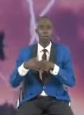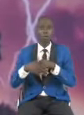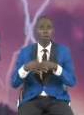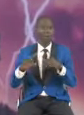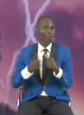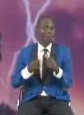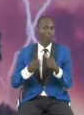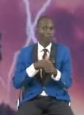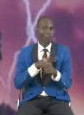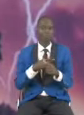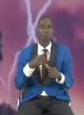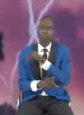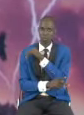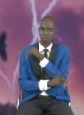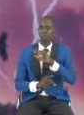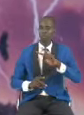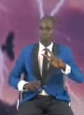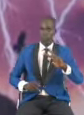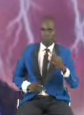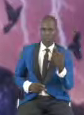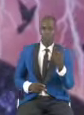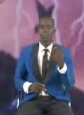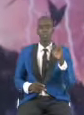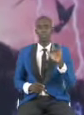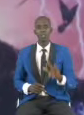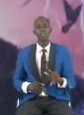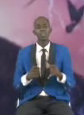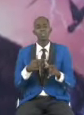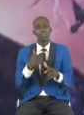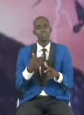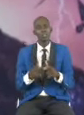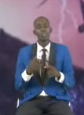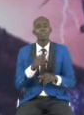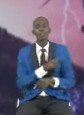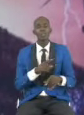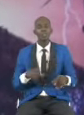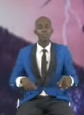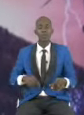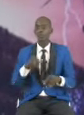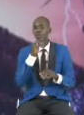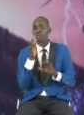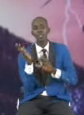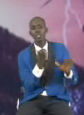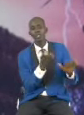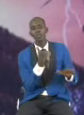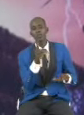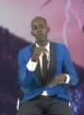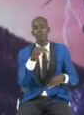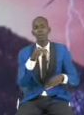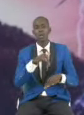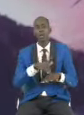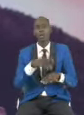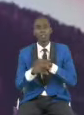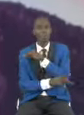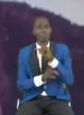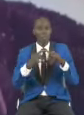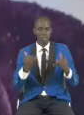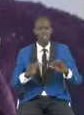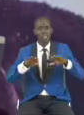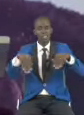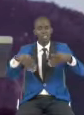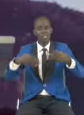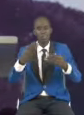And then after the Passover, the Lord does not leave you there. He now gives you manna. What's manna, by the way?